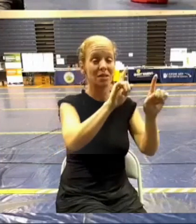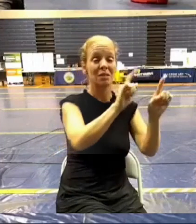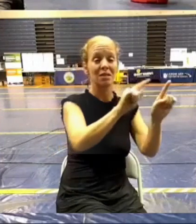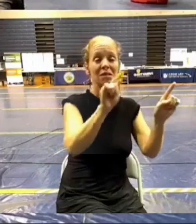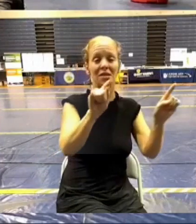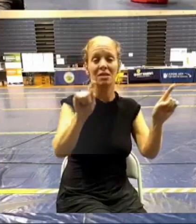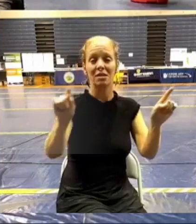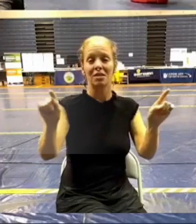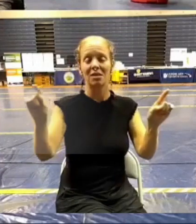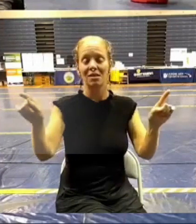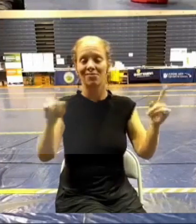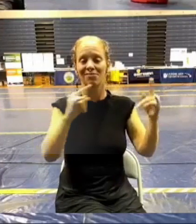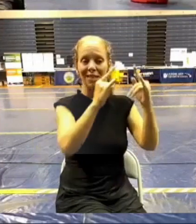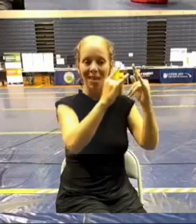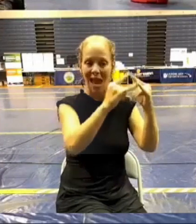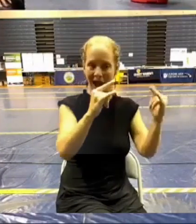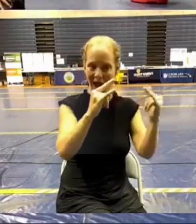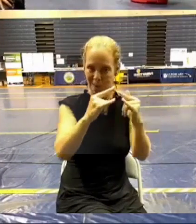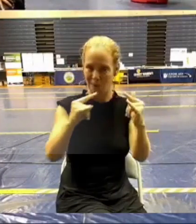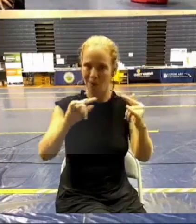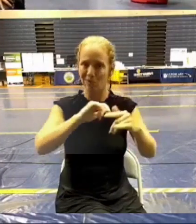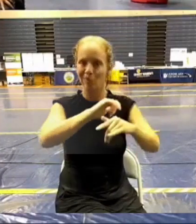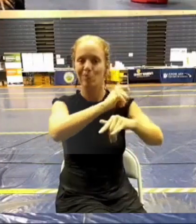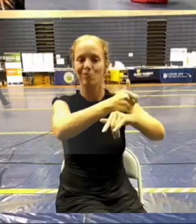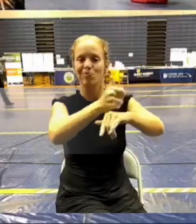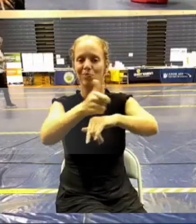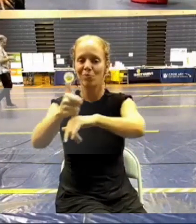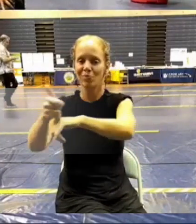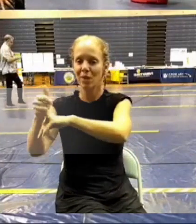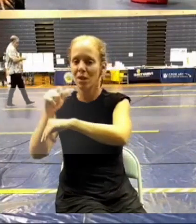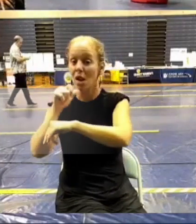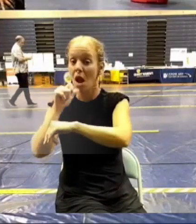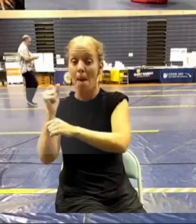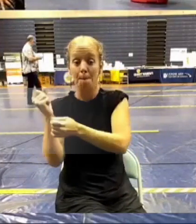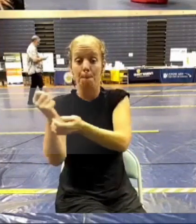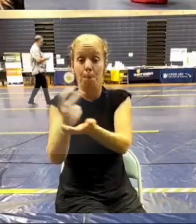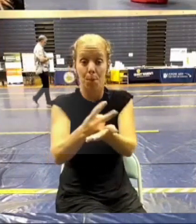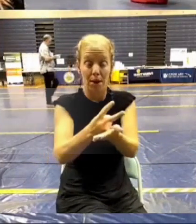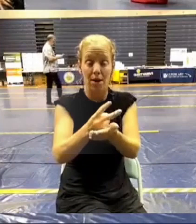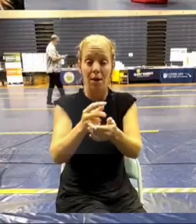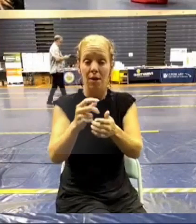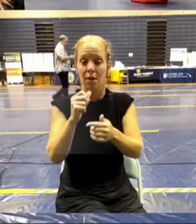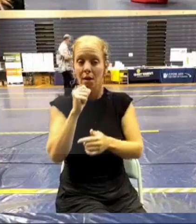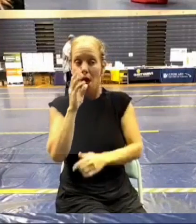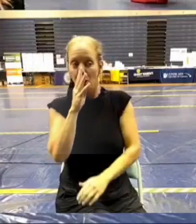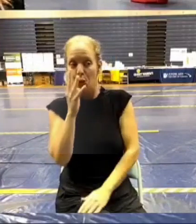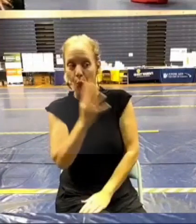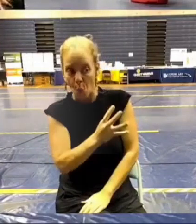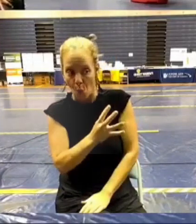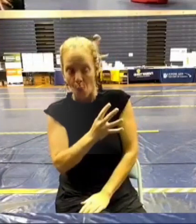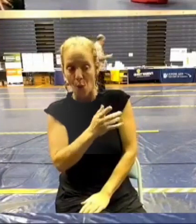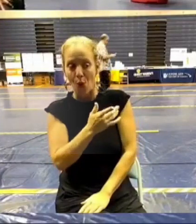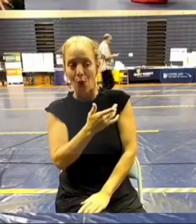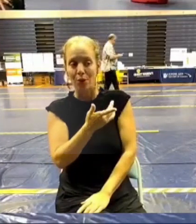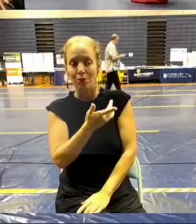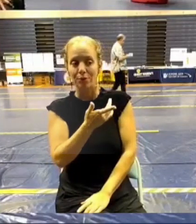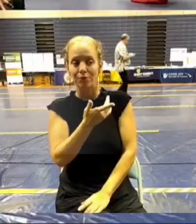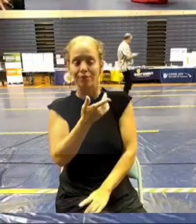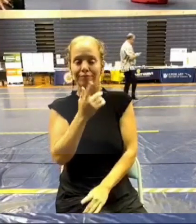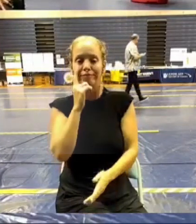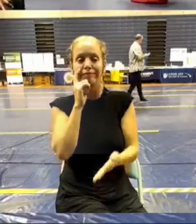permits right now. That's not something we're working on. So we're not ignoring it. We acknowledge it, we see it.